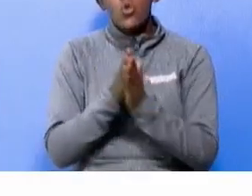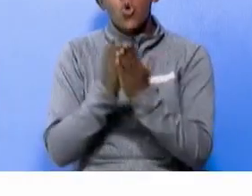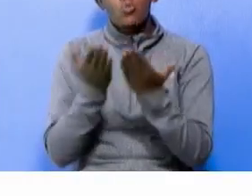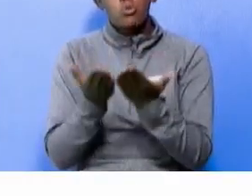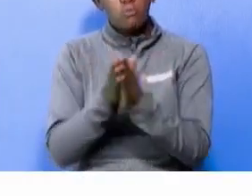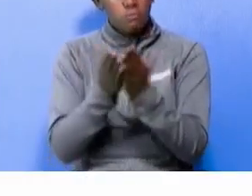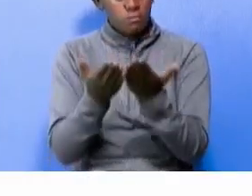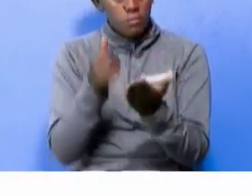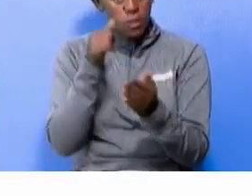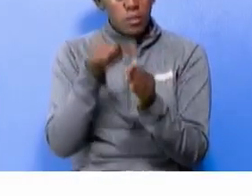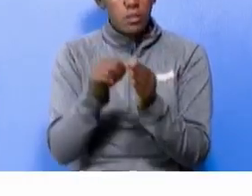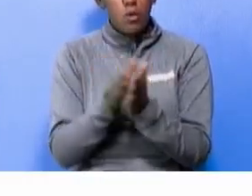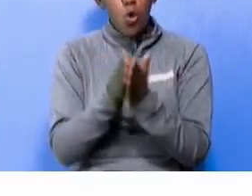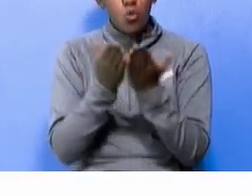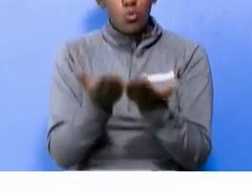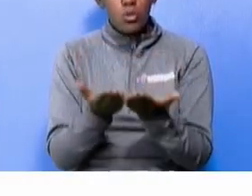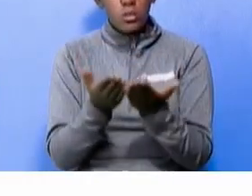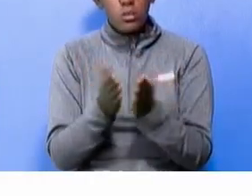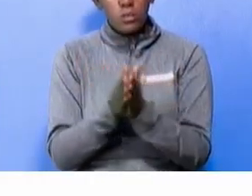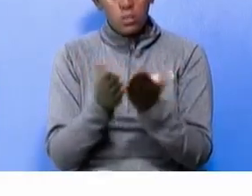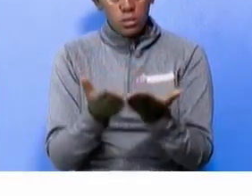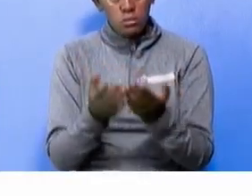this morning.